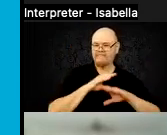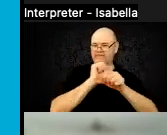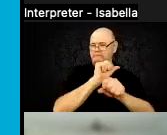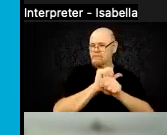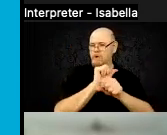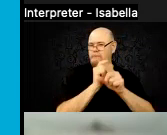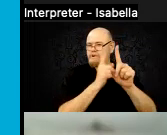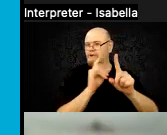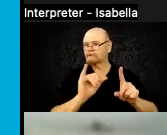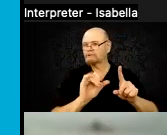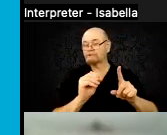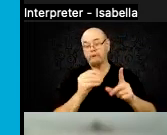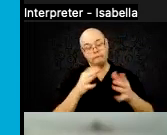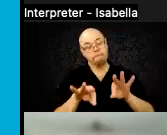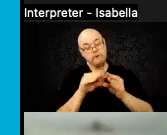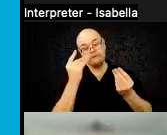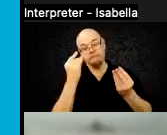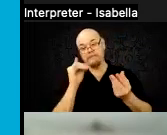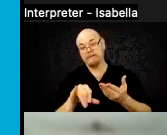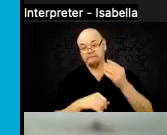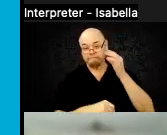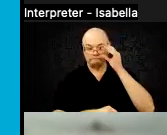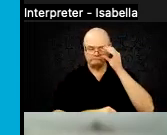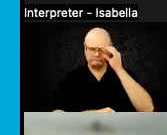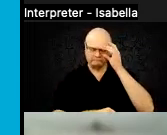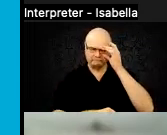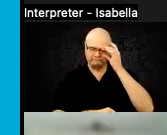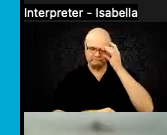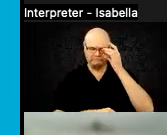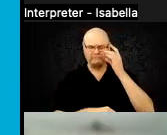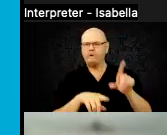about. And then another piece is the case transfer.